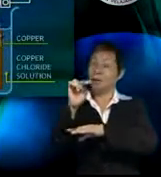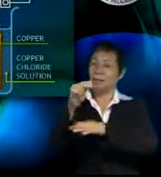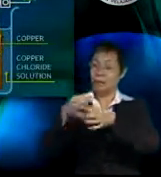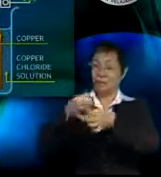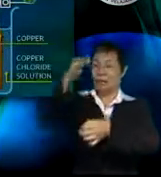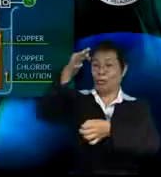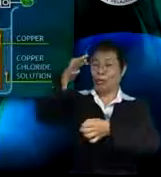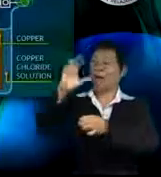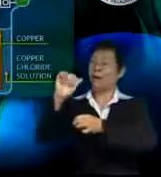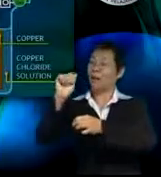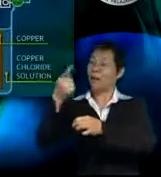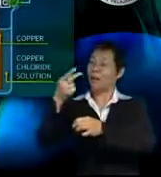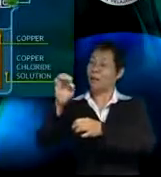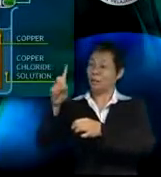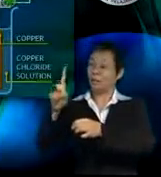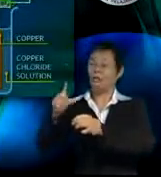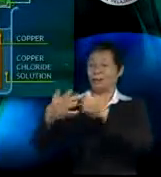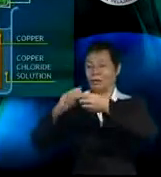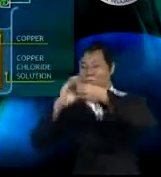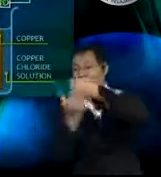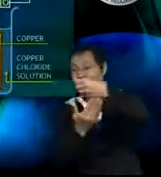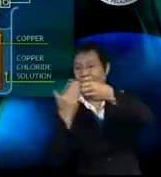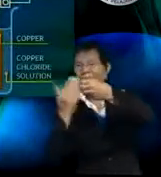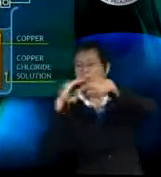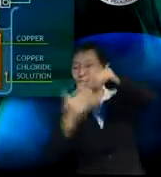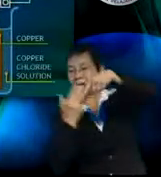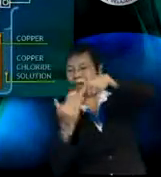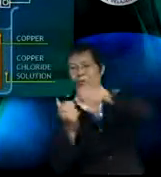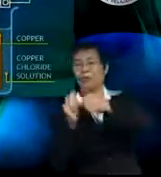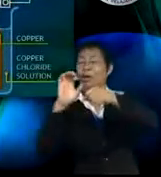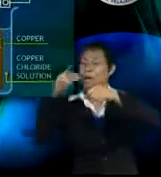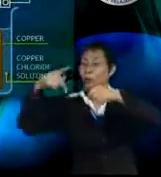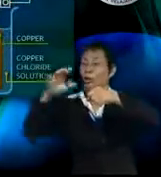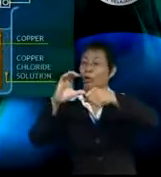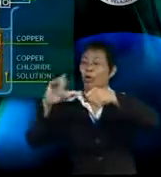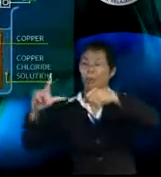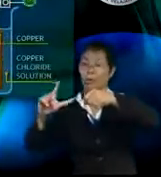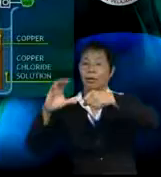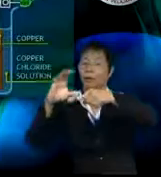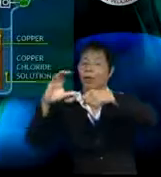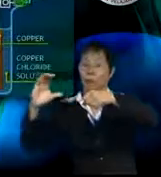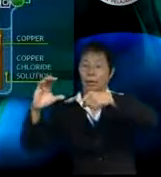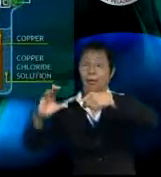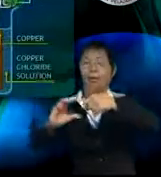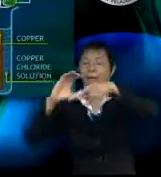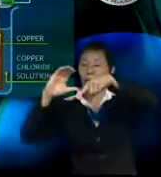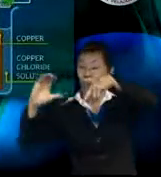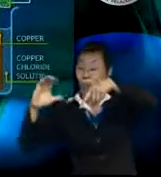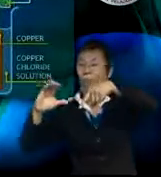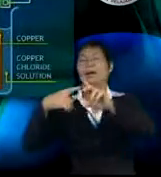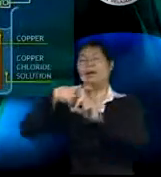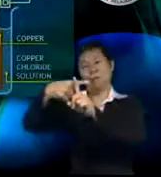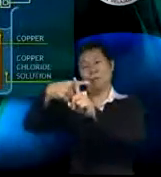which is the cathode, has been coated with copper. In our experiment, the copper ions are the positive